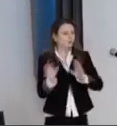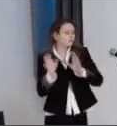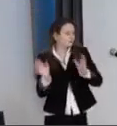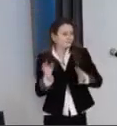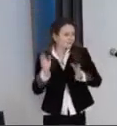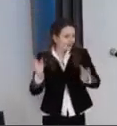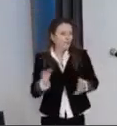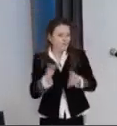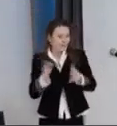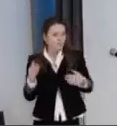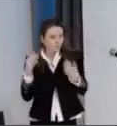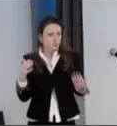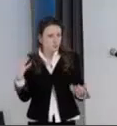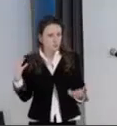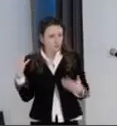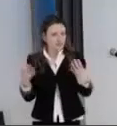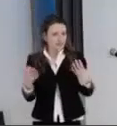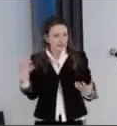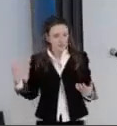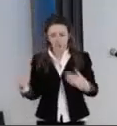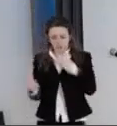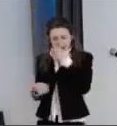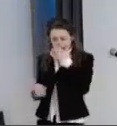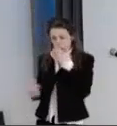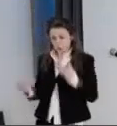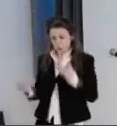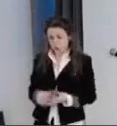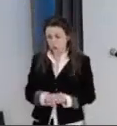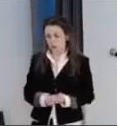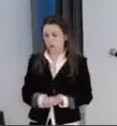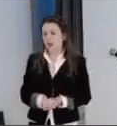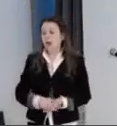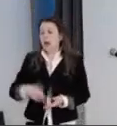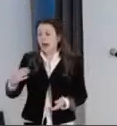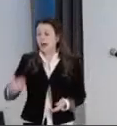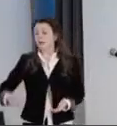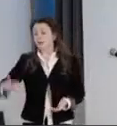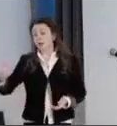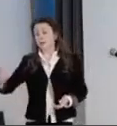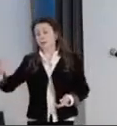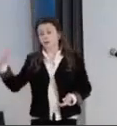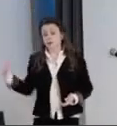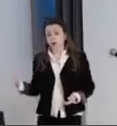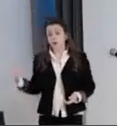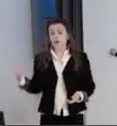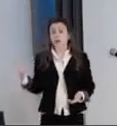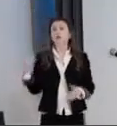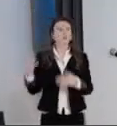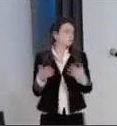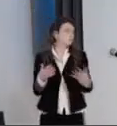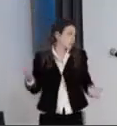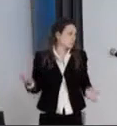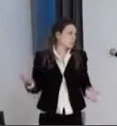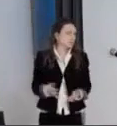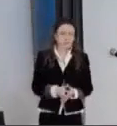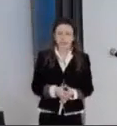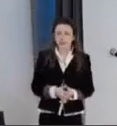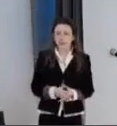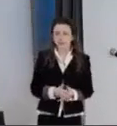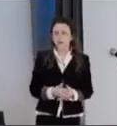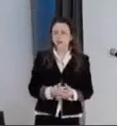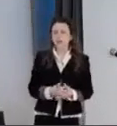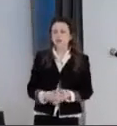which carries, again, all sorts of really sinister associations with it. And this element of shock, though to some